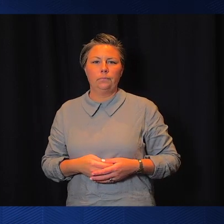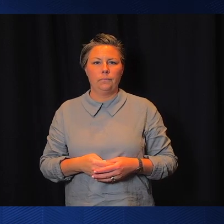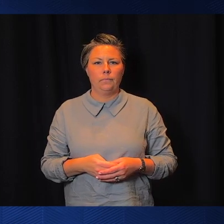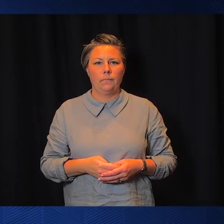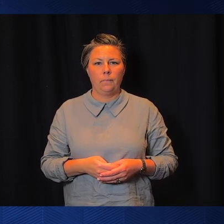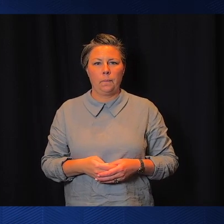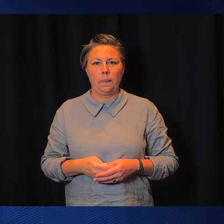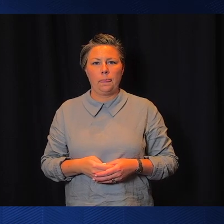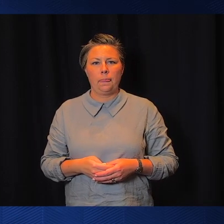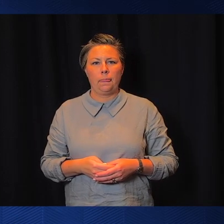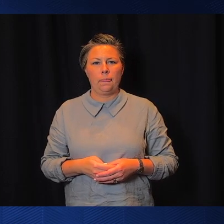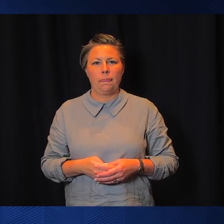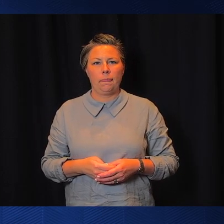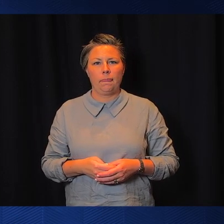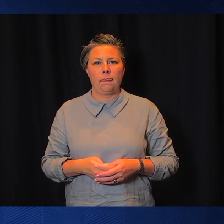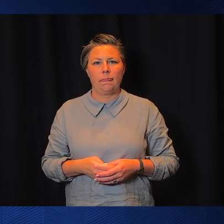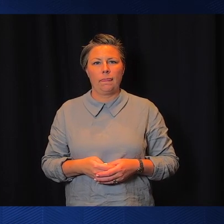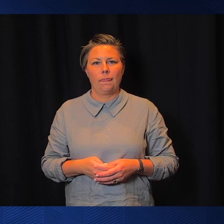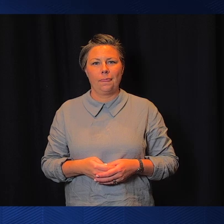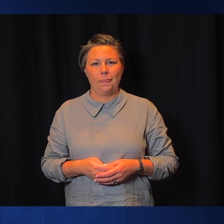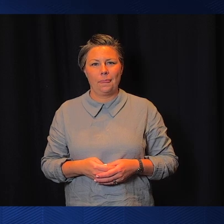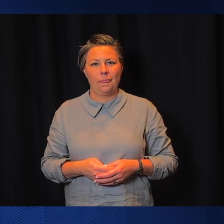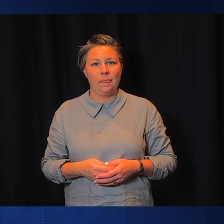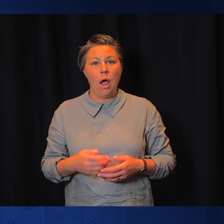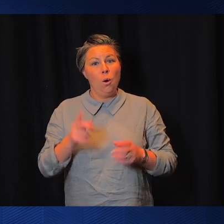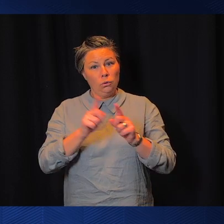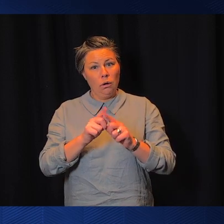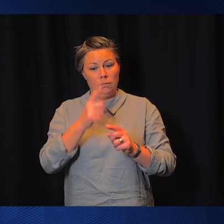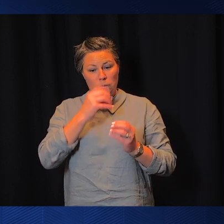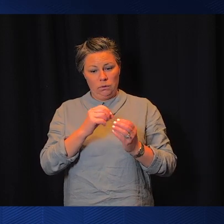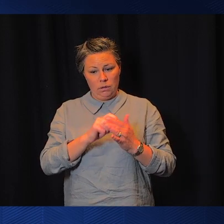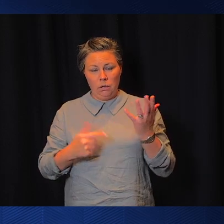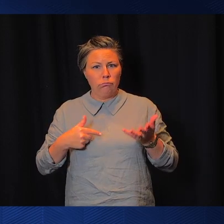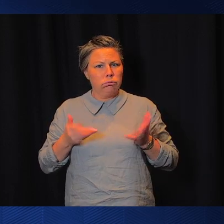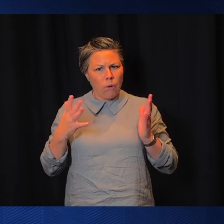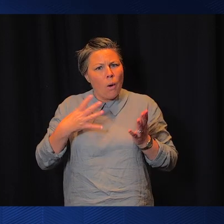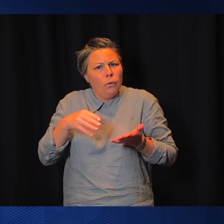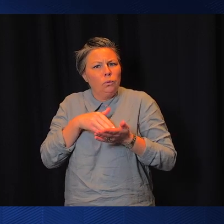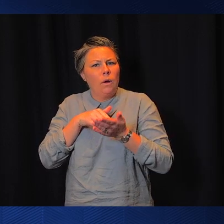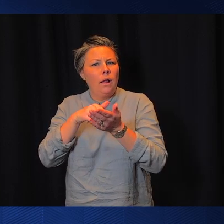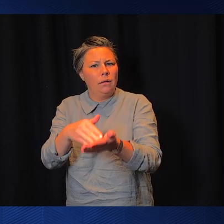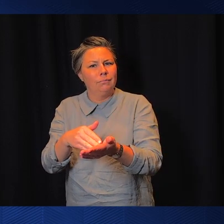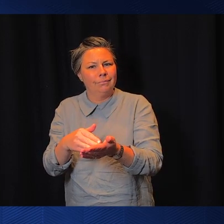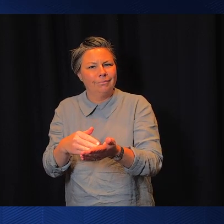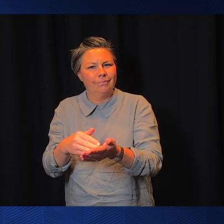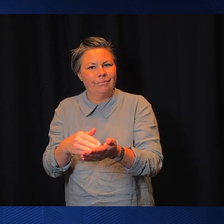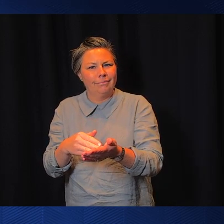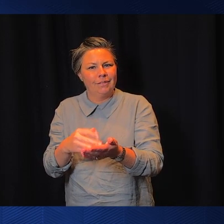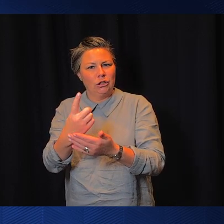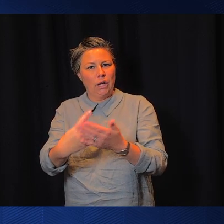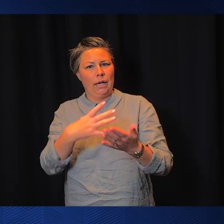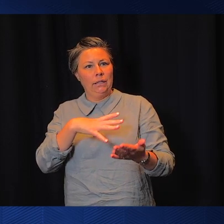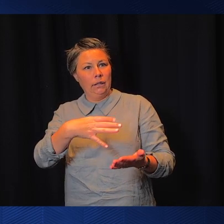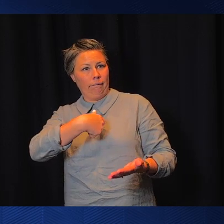a disaster and ready to help. We just need to be